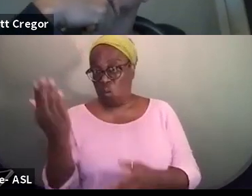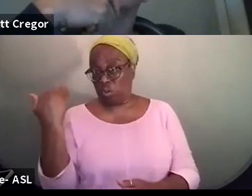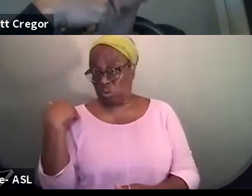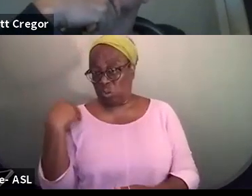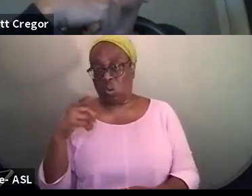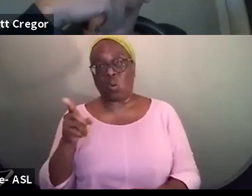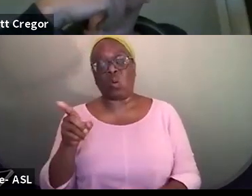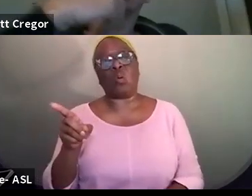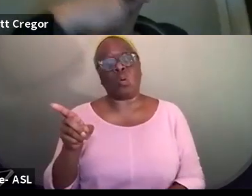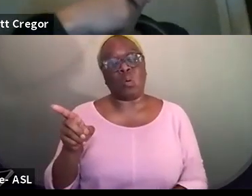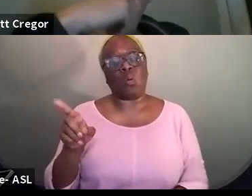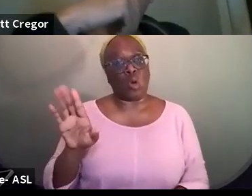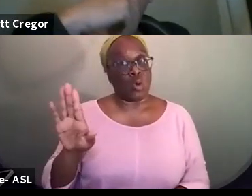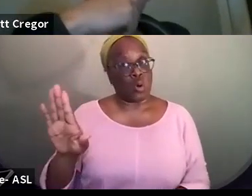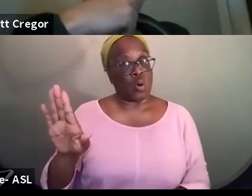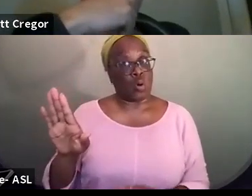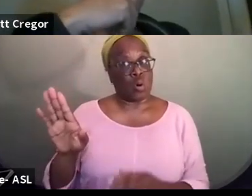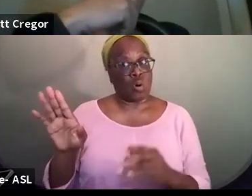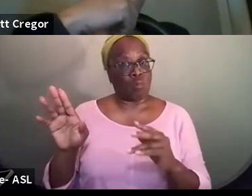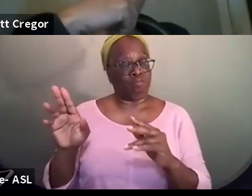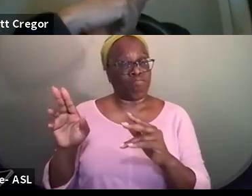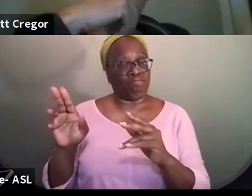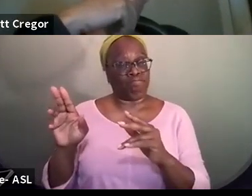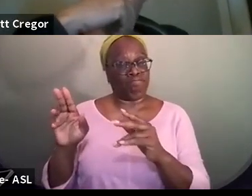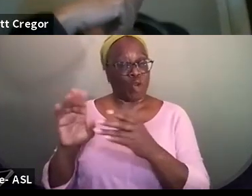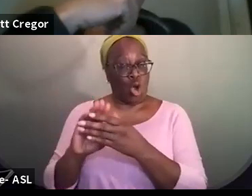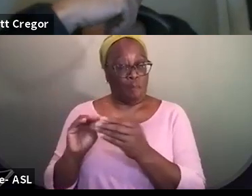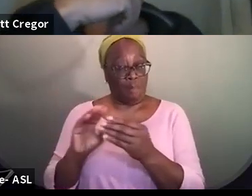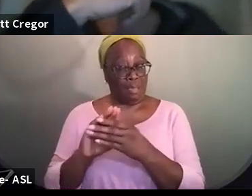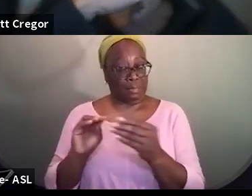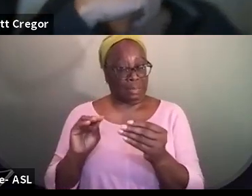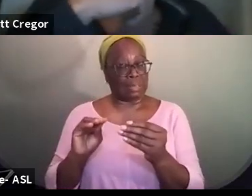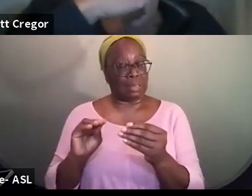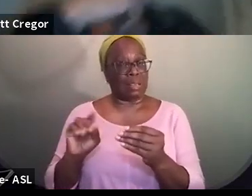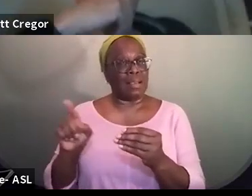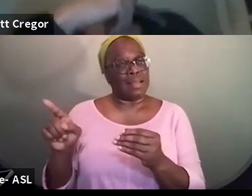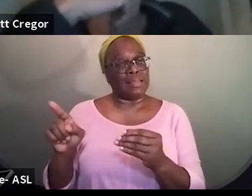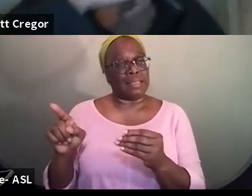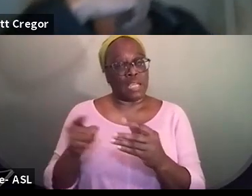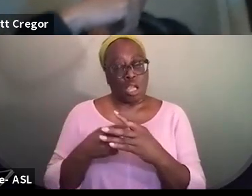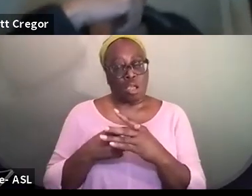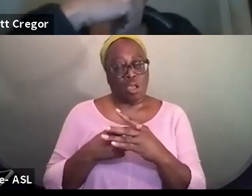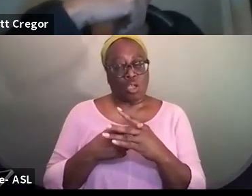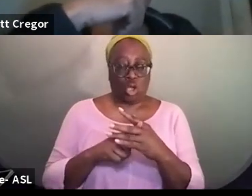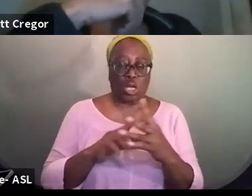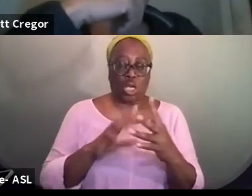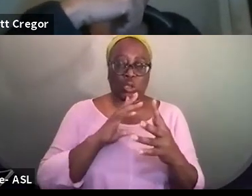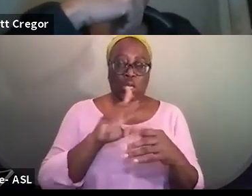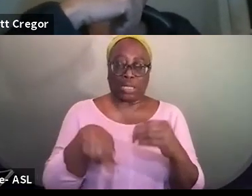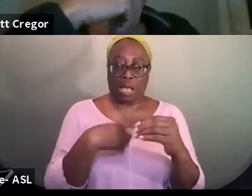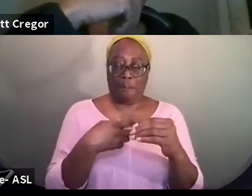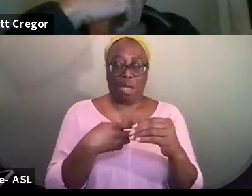specifically her comments. You know, she begins from a position of, you know, really looking